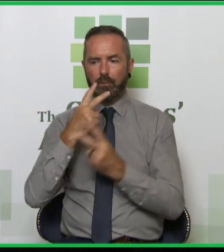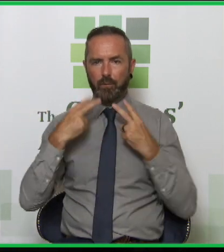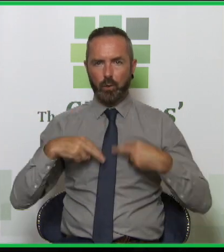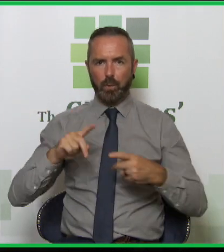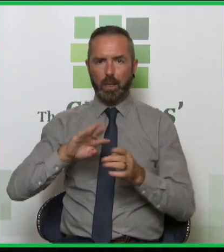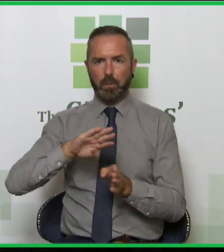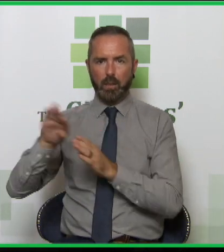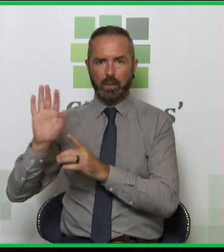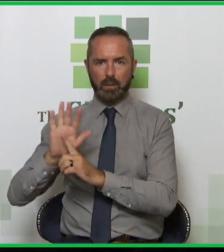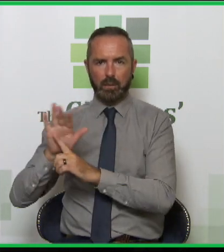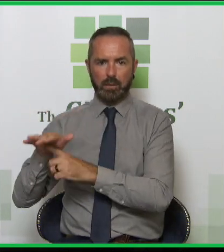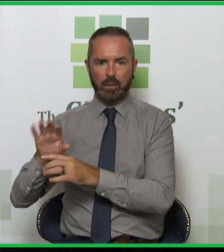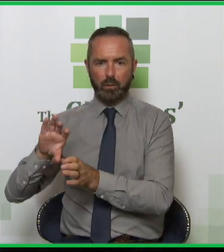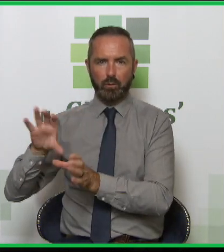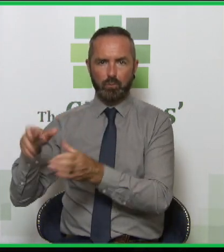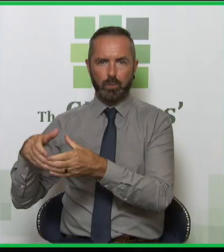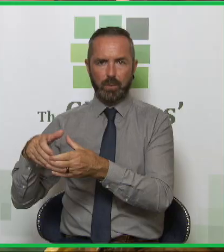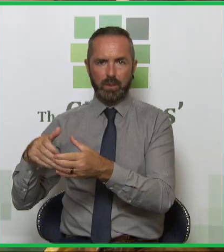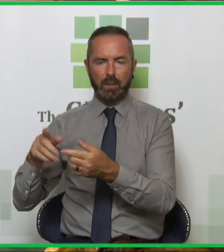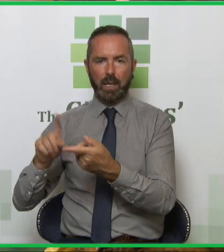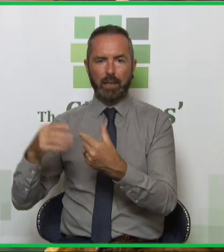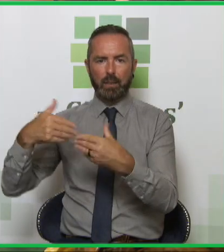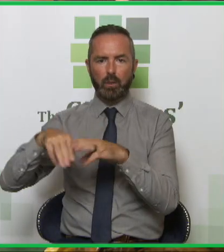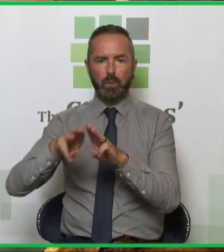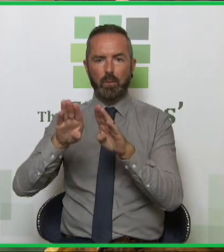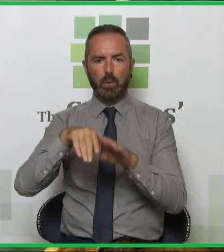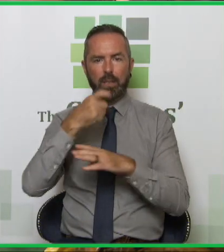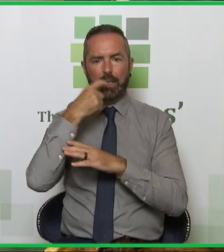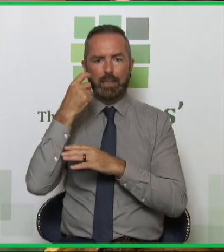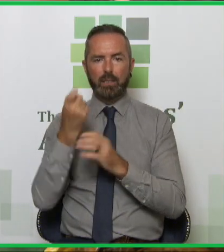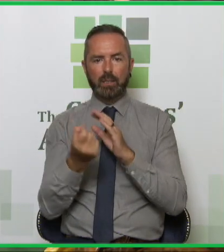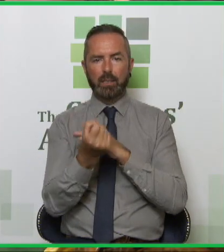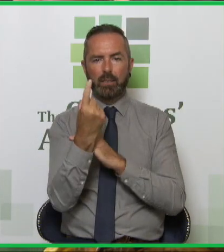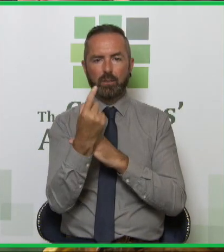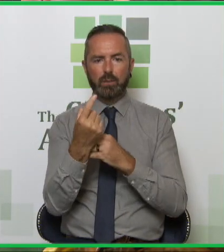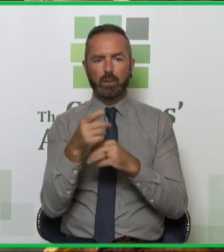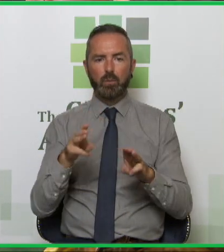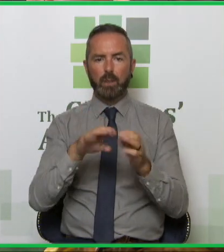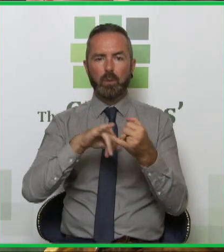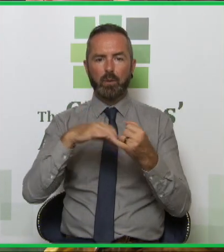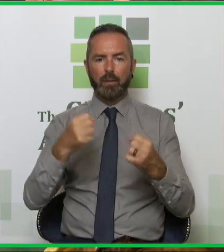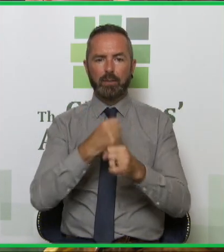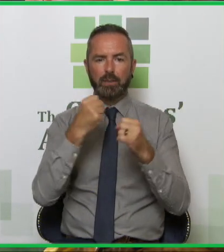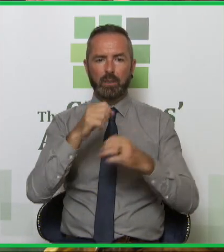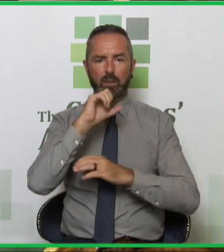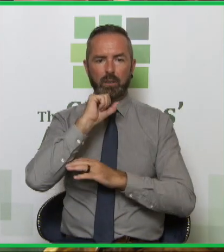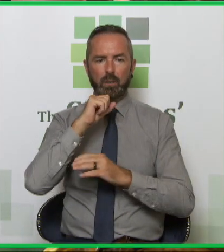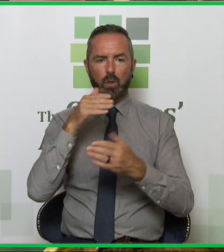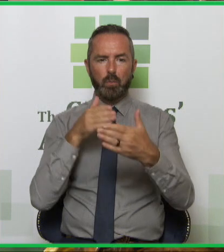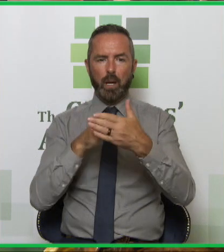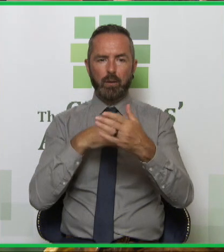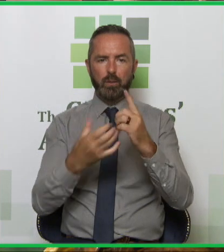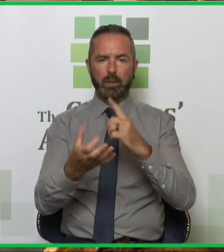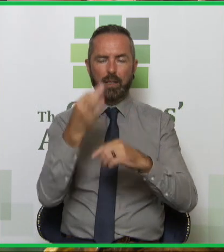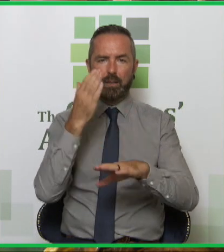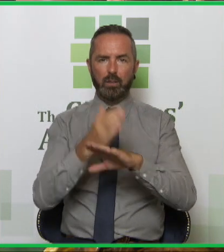customers of the department, including those with addiction issues. And these are people obviously who have significant barriers to securing employment, and